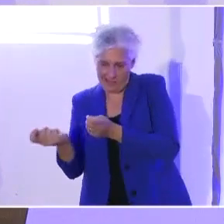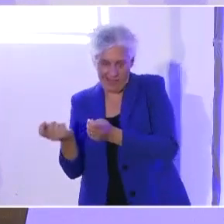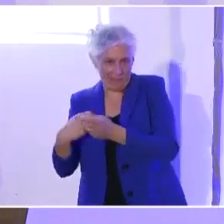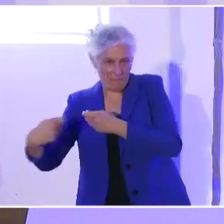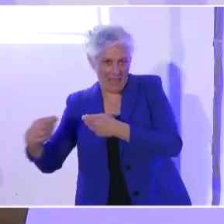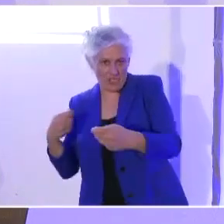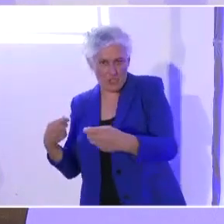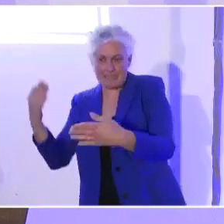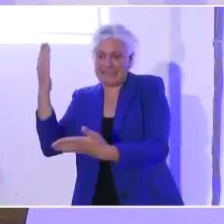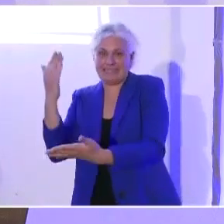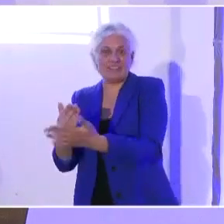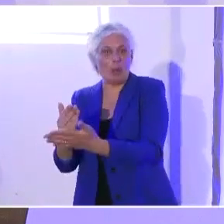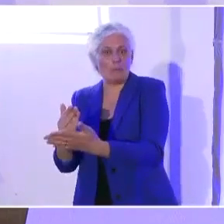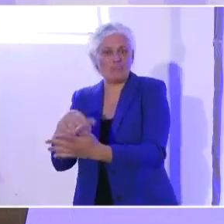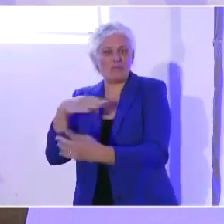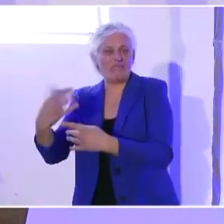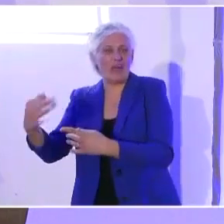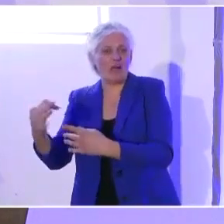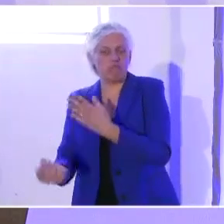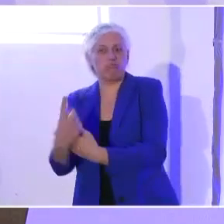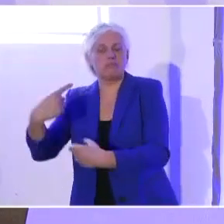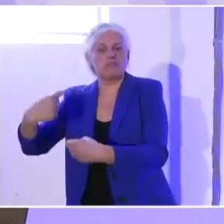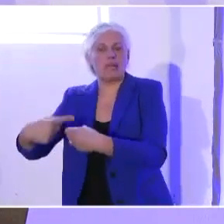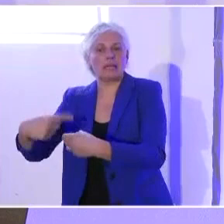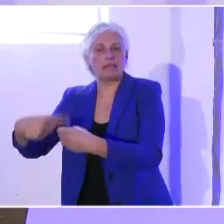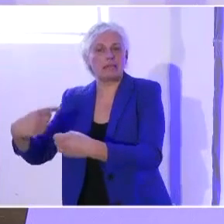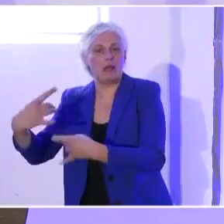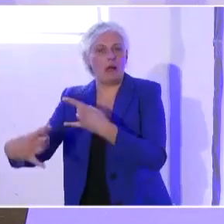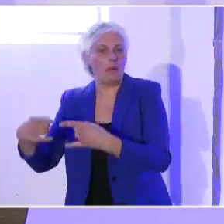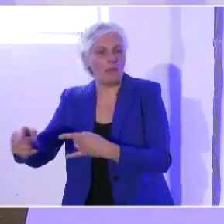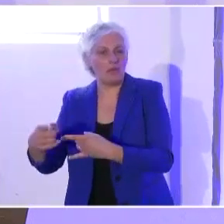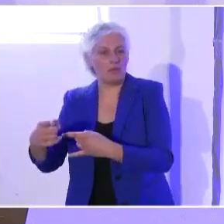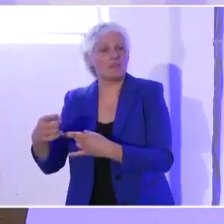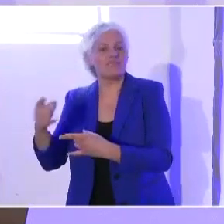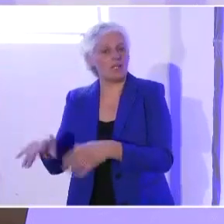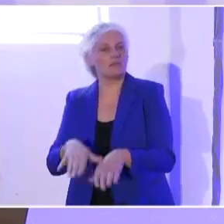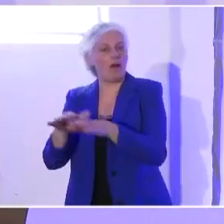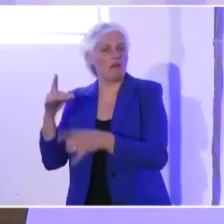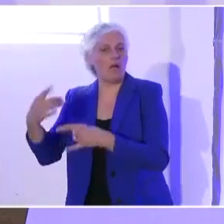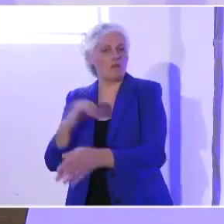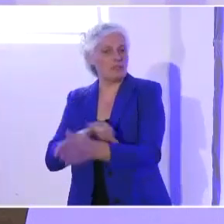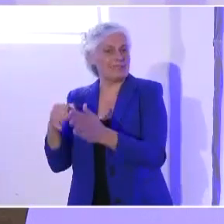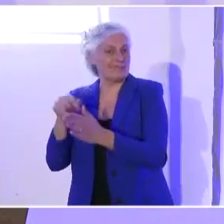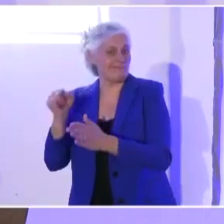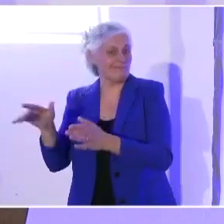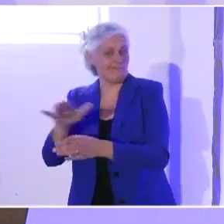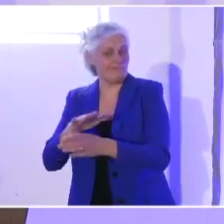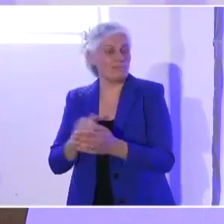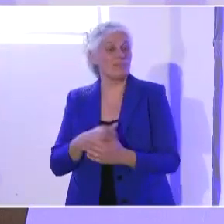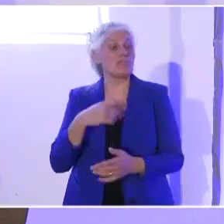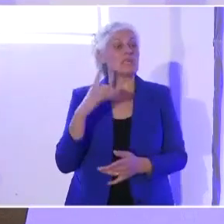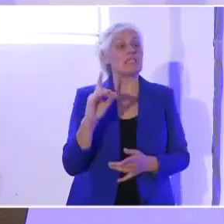to prevent the type of human error breaches that occur commonly in most organizations. In terms then of